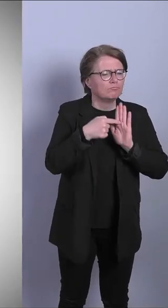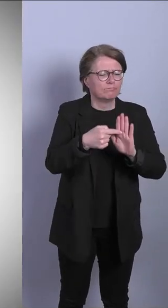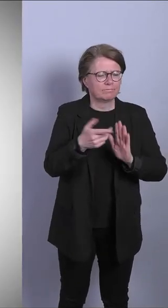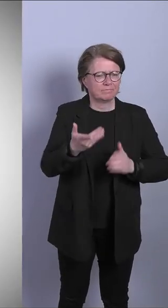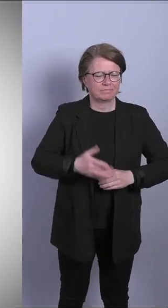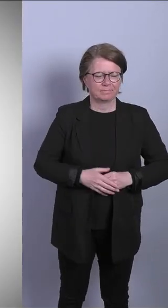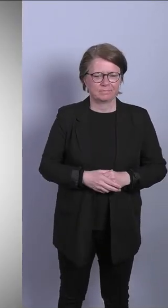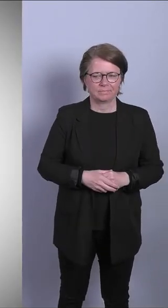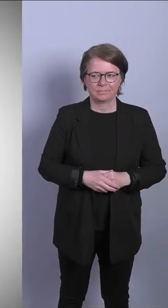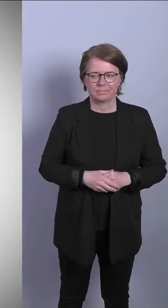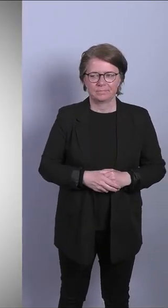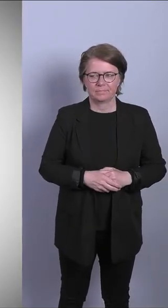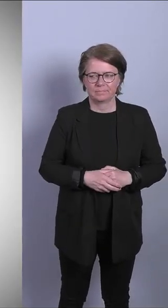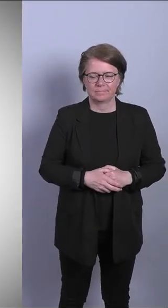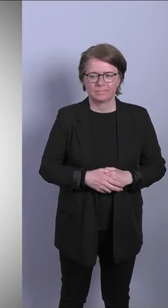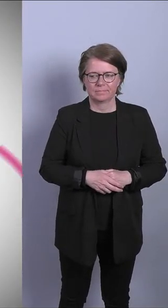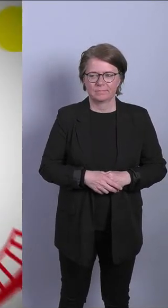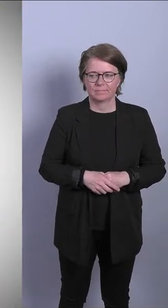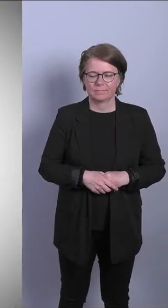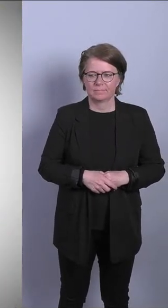person we are missing.